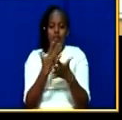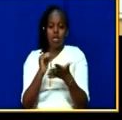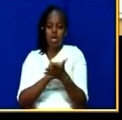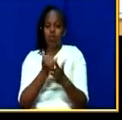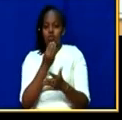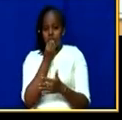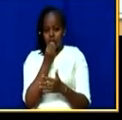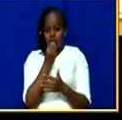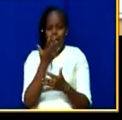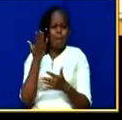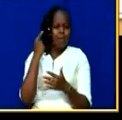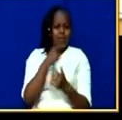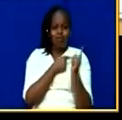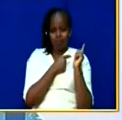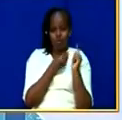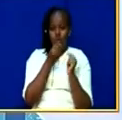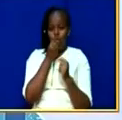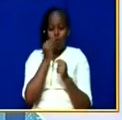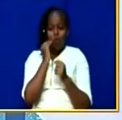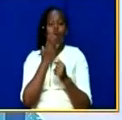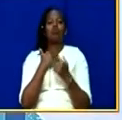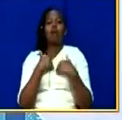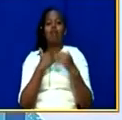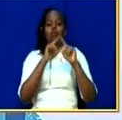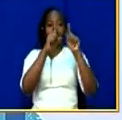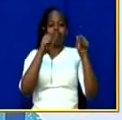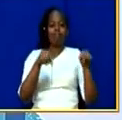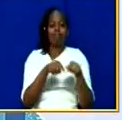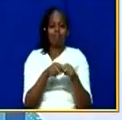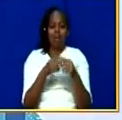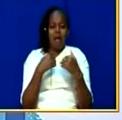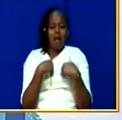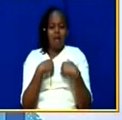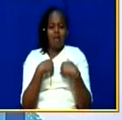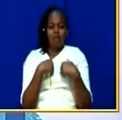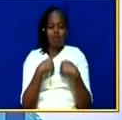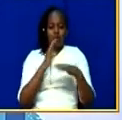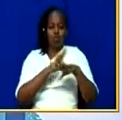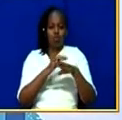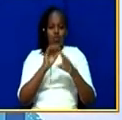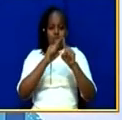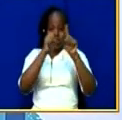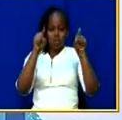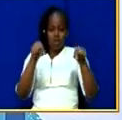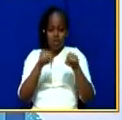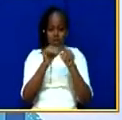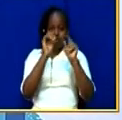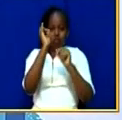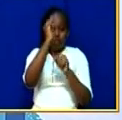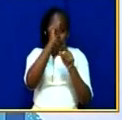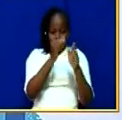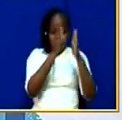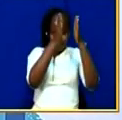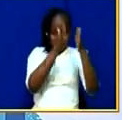eat. And back at home, I want you to have a table. Have a nice table. You write crops